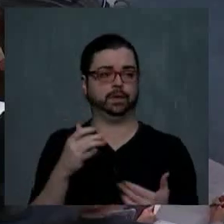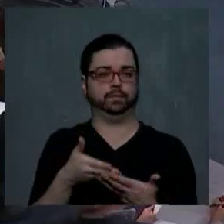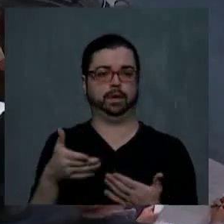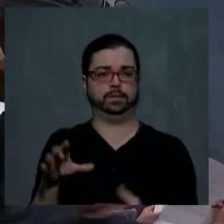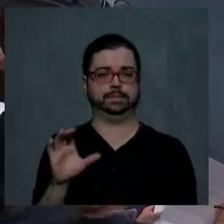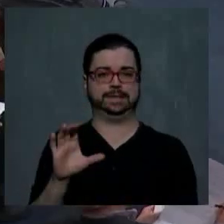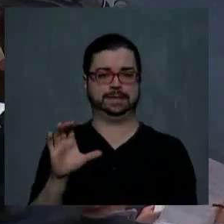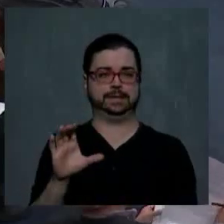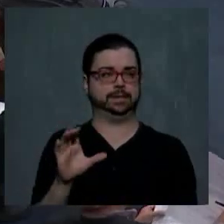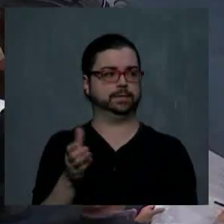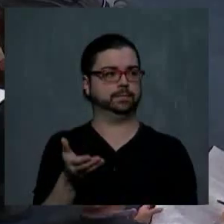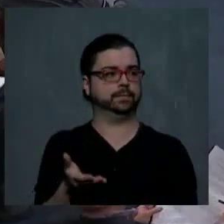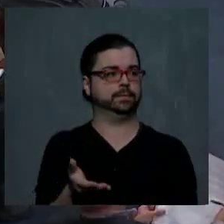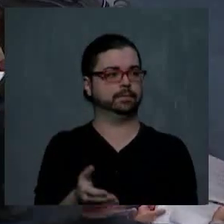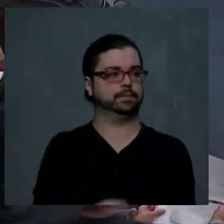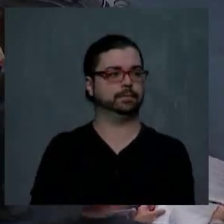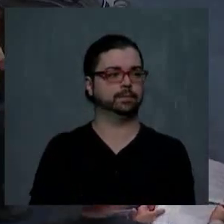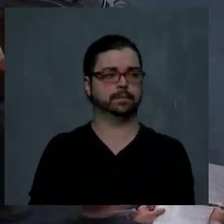Don Jack.